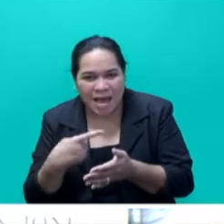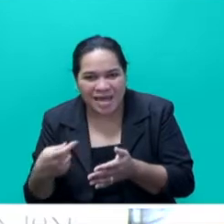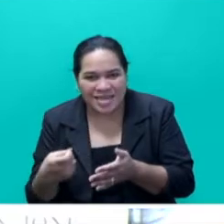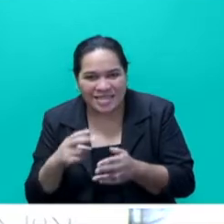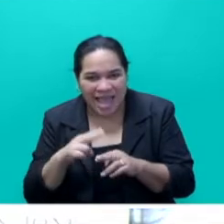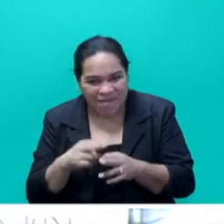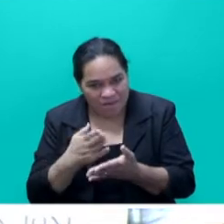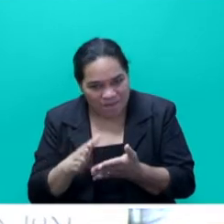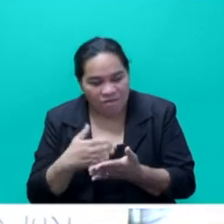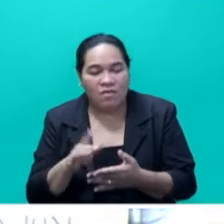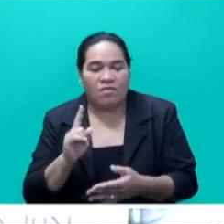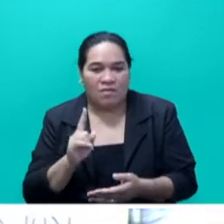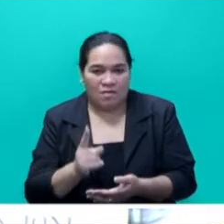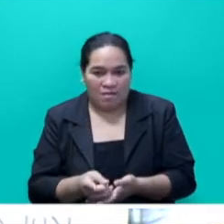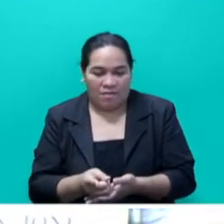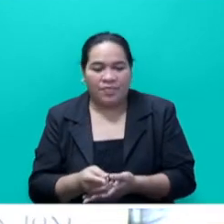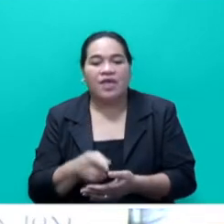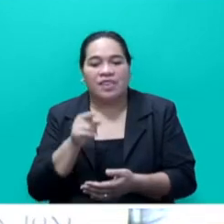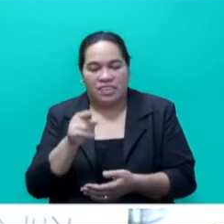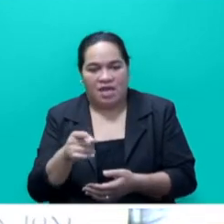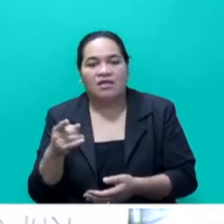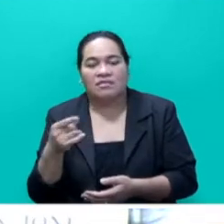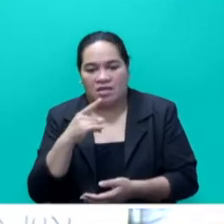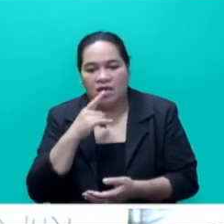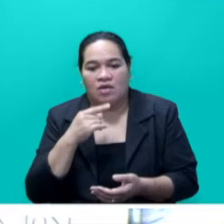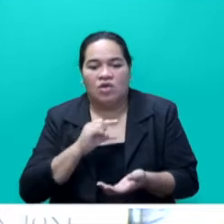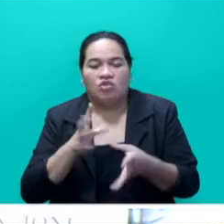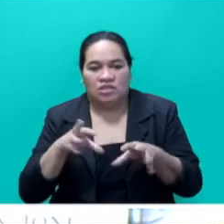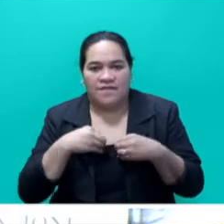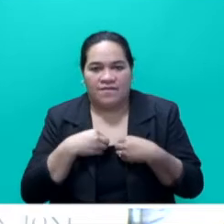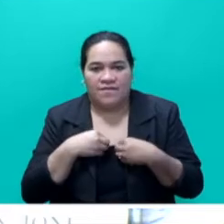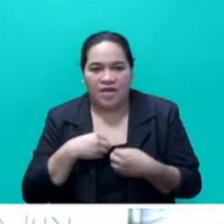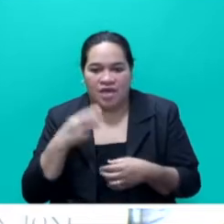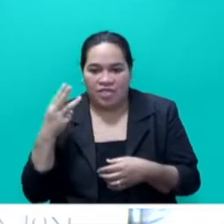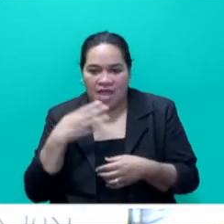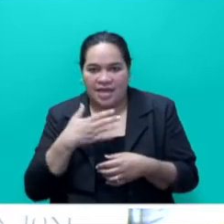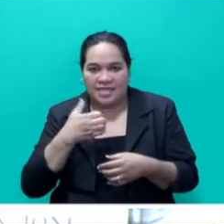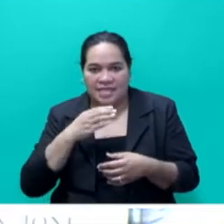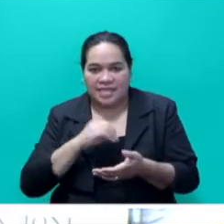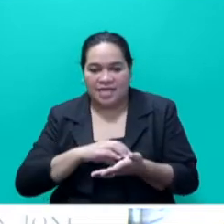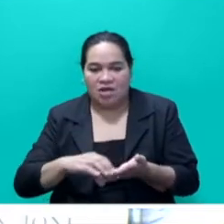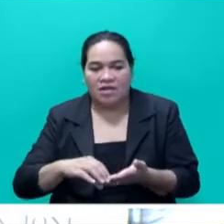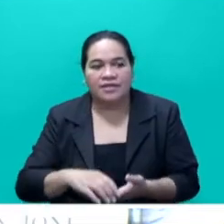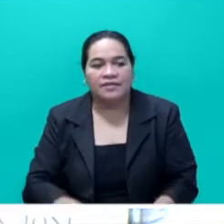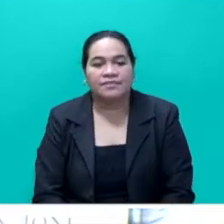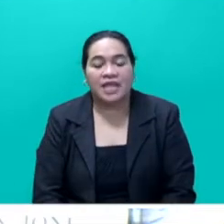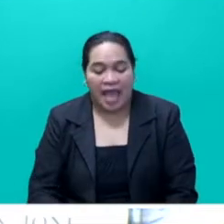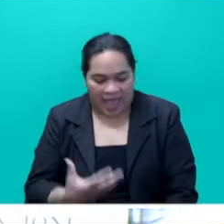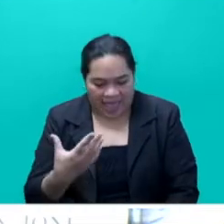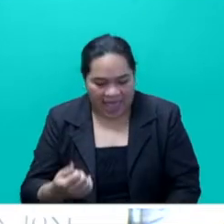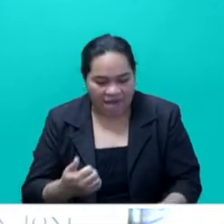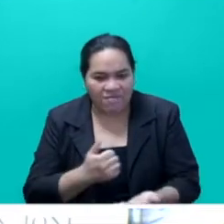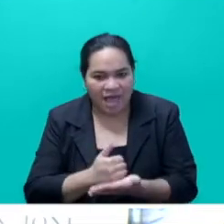also eligible for this 360 payout. Mr. Speaker, sir, I've got the statistics here.